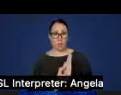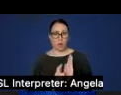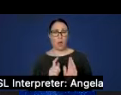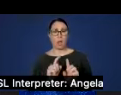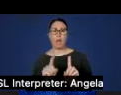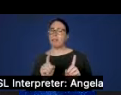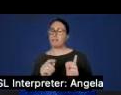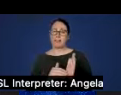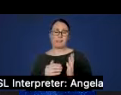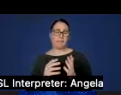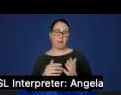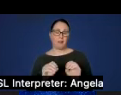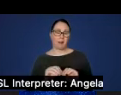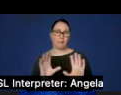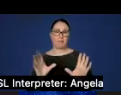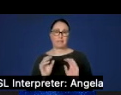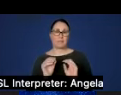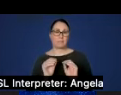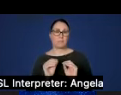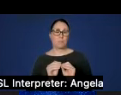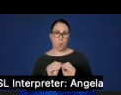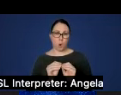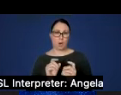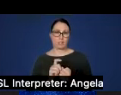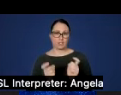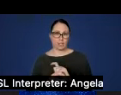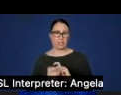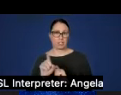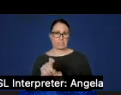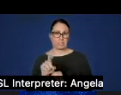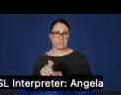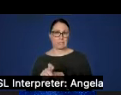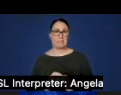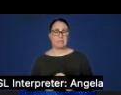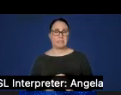room to go. Next, I think there's 2 more slides ahead, please.